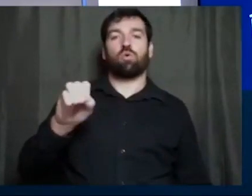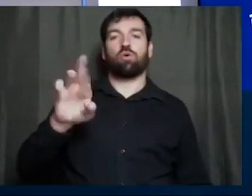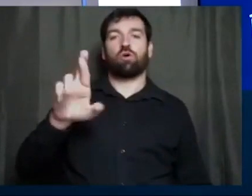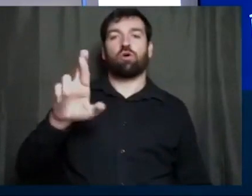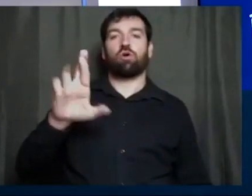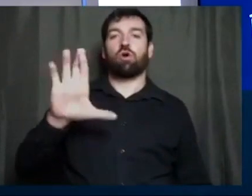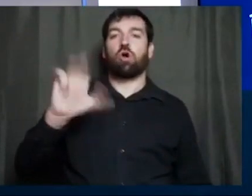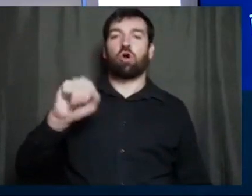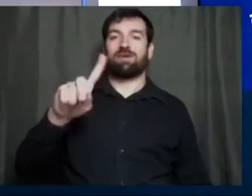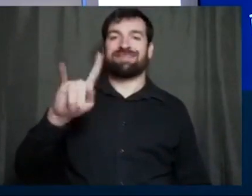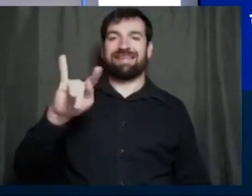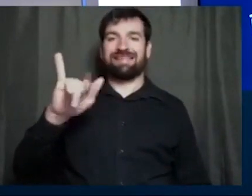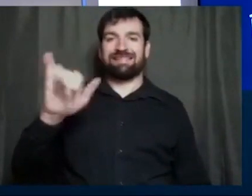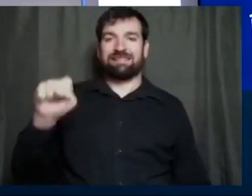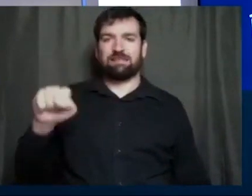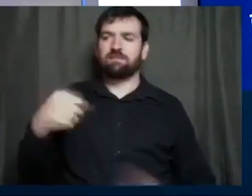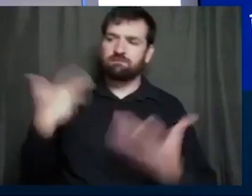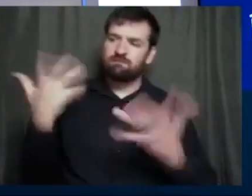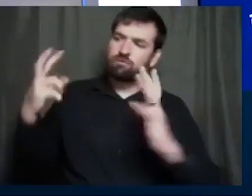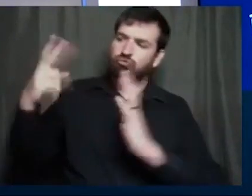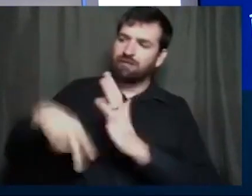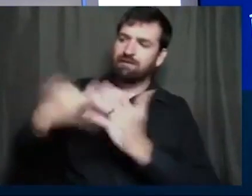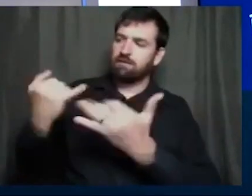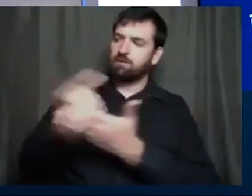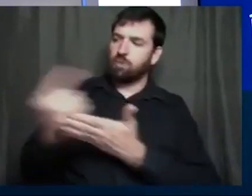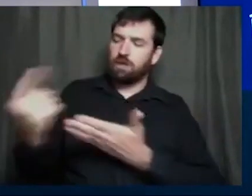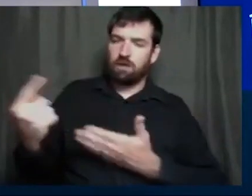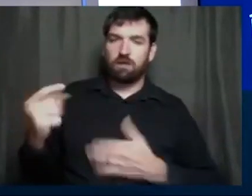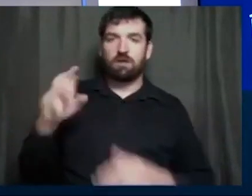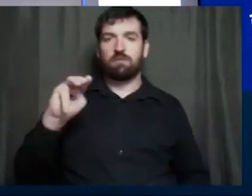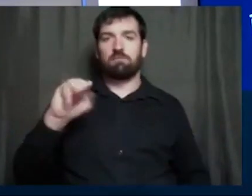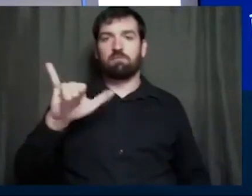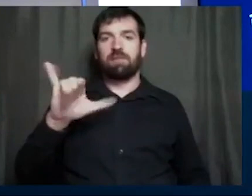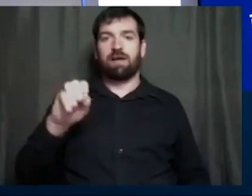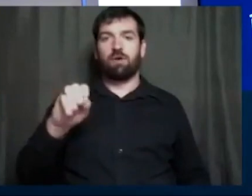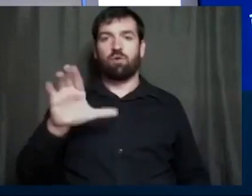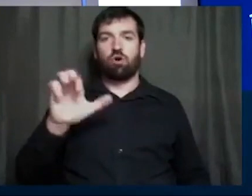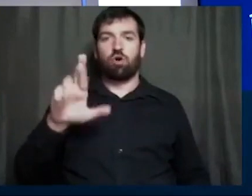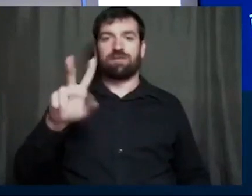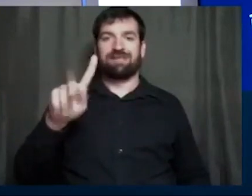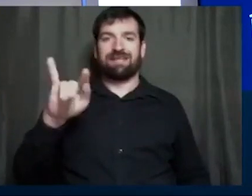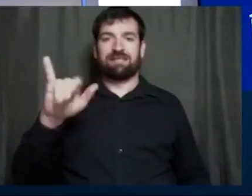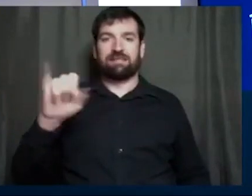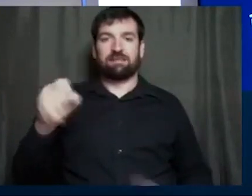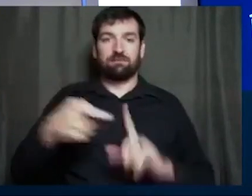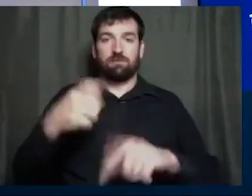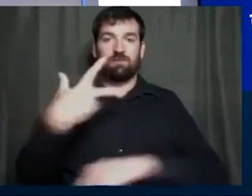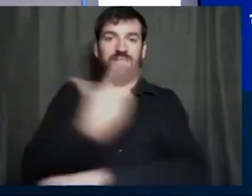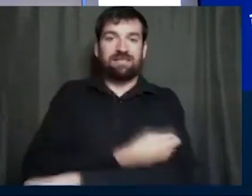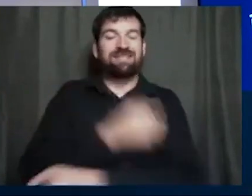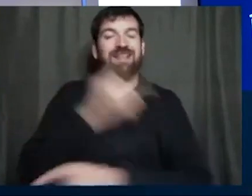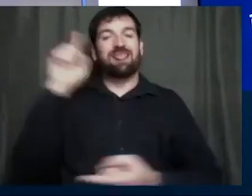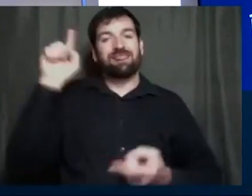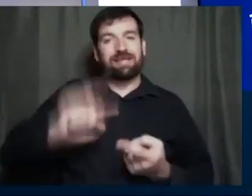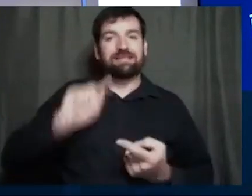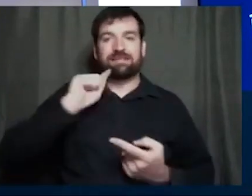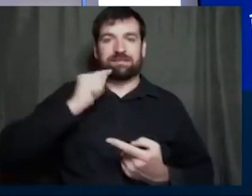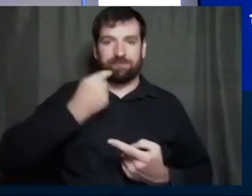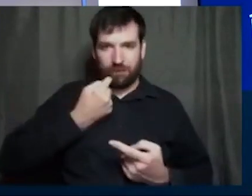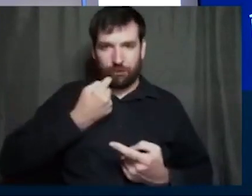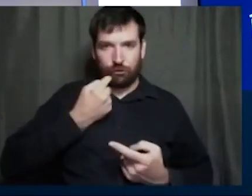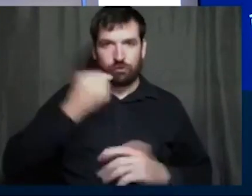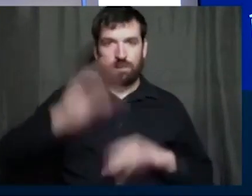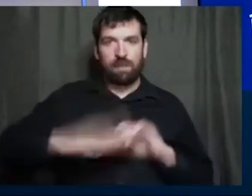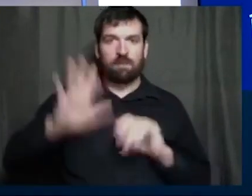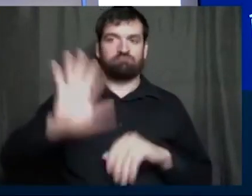to know, I read something this week that said myocarditis from the vaccine may not be as severe as it once was thought to be in teens. Can you speak to